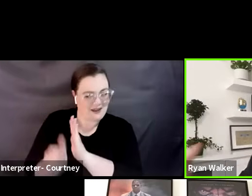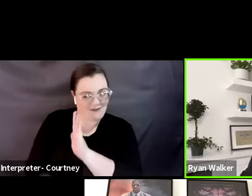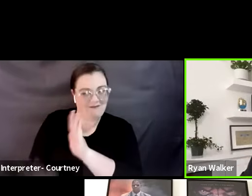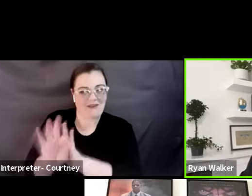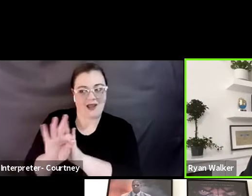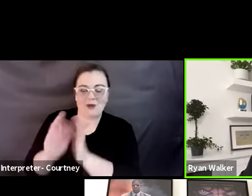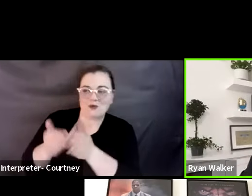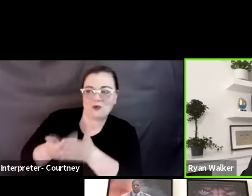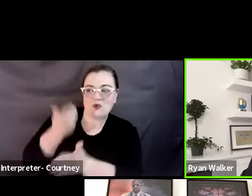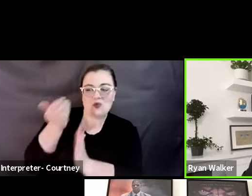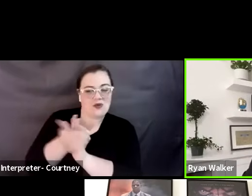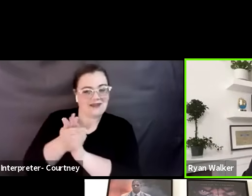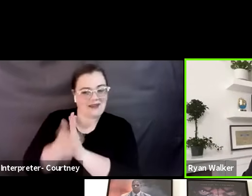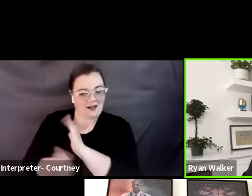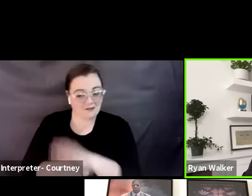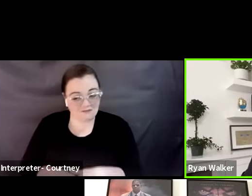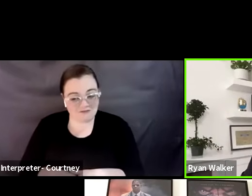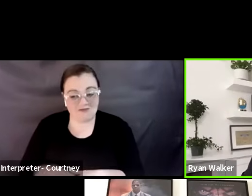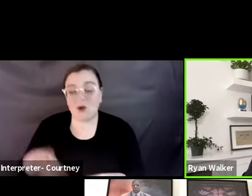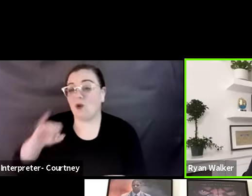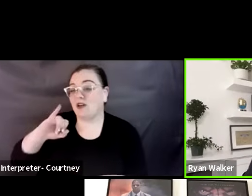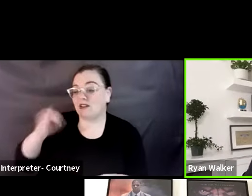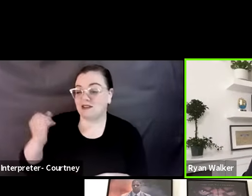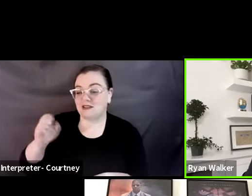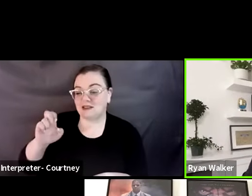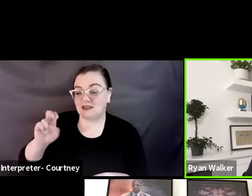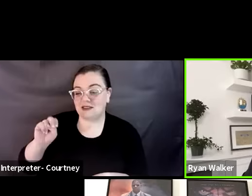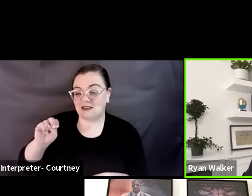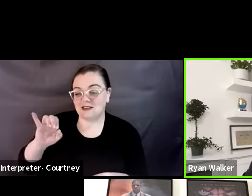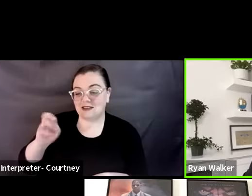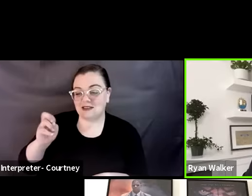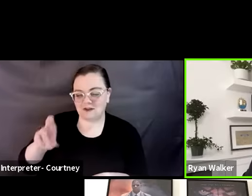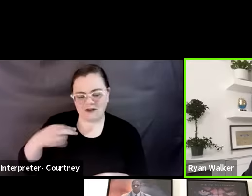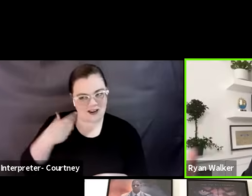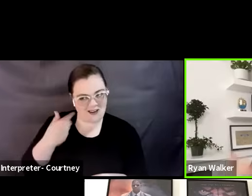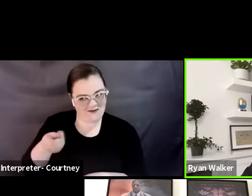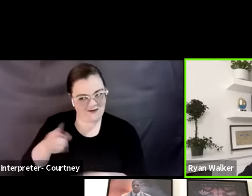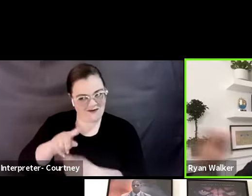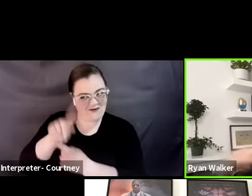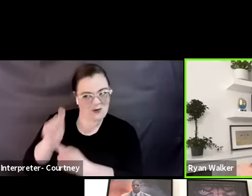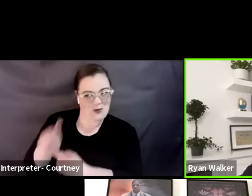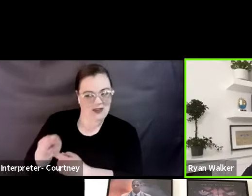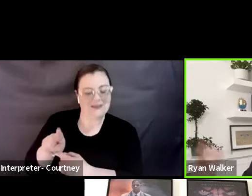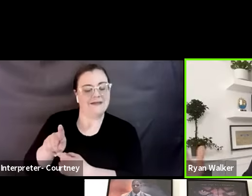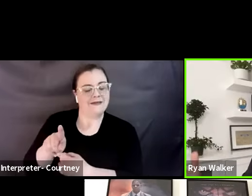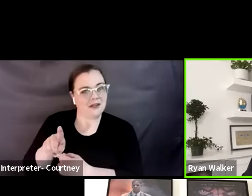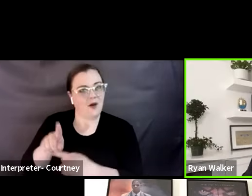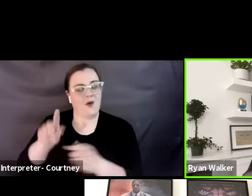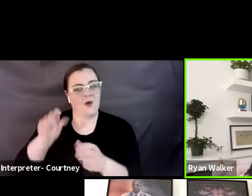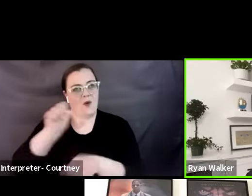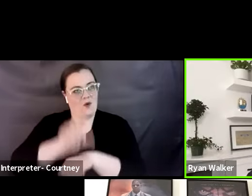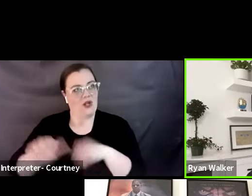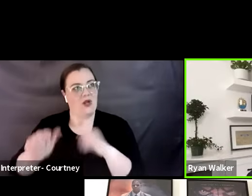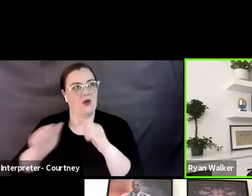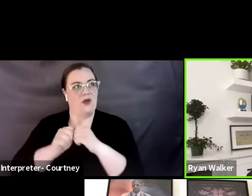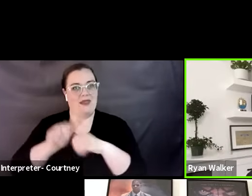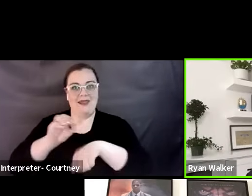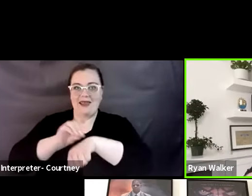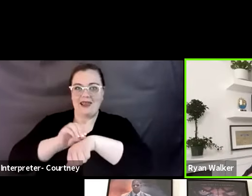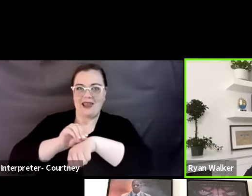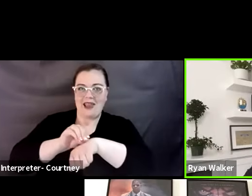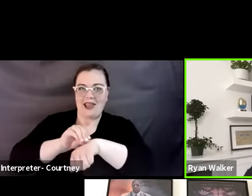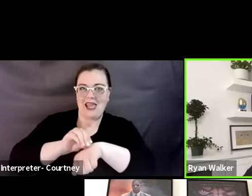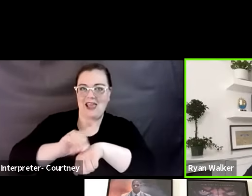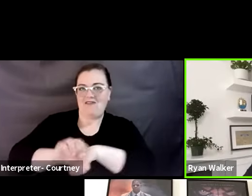with influencers, this new world here that I often call the Wild West, and I'm kind of laughing because I knew it would come to social media. It's my whole